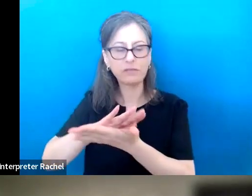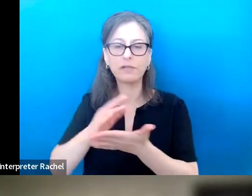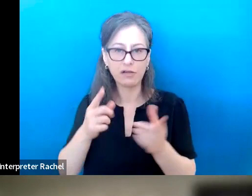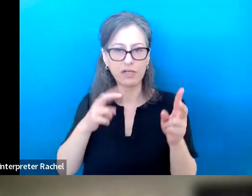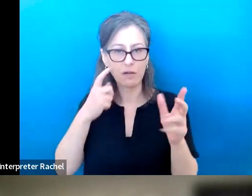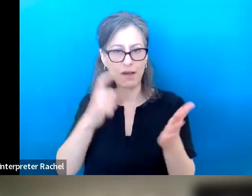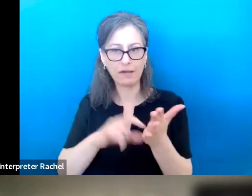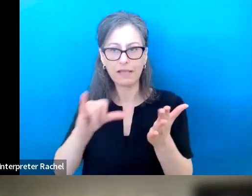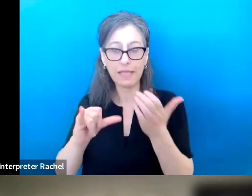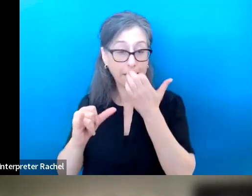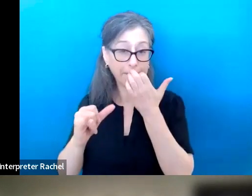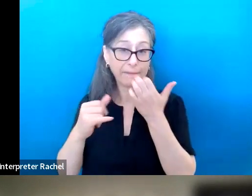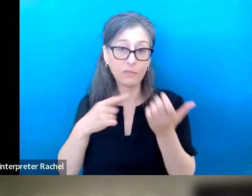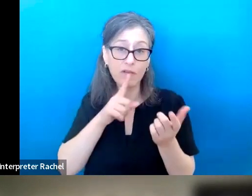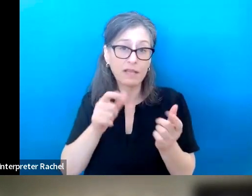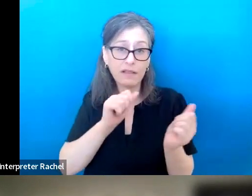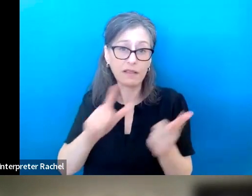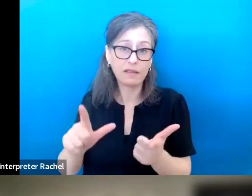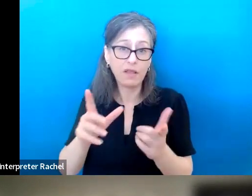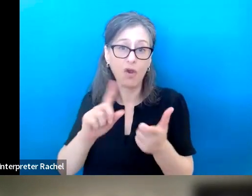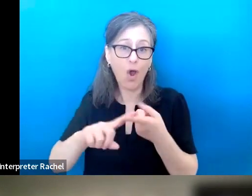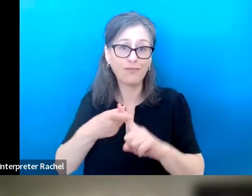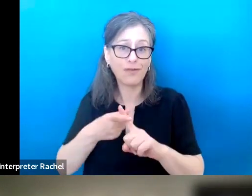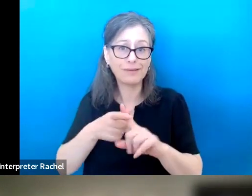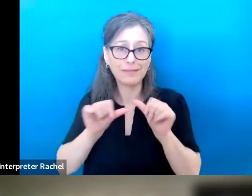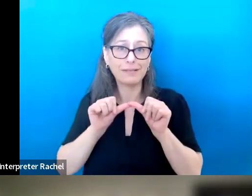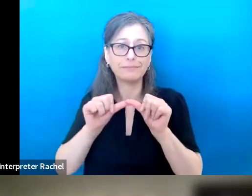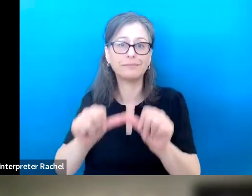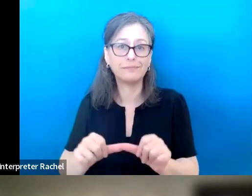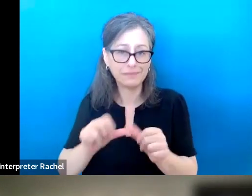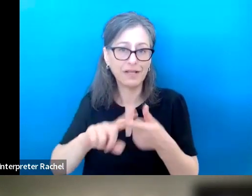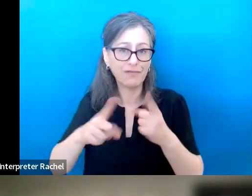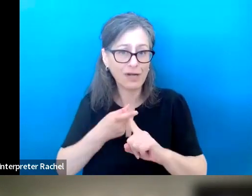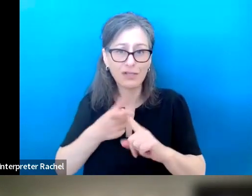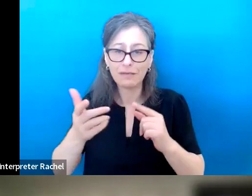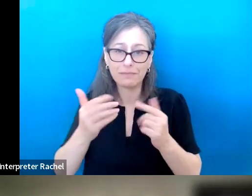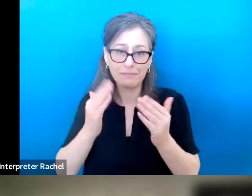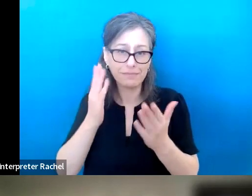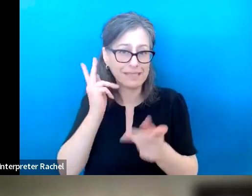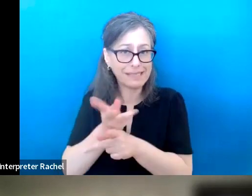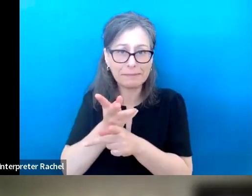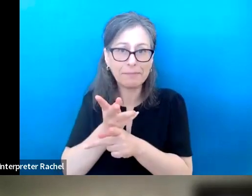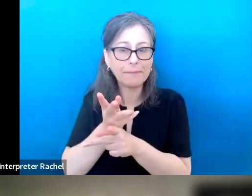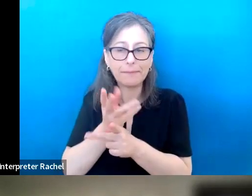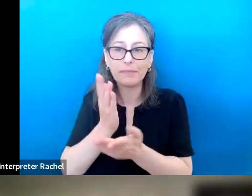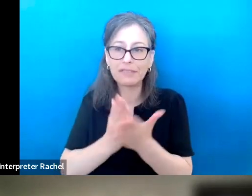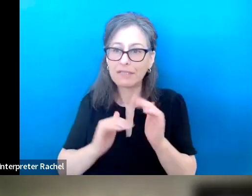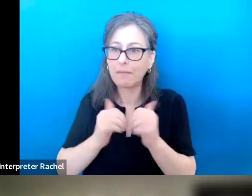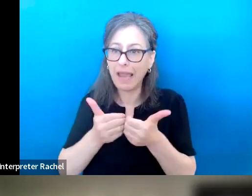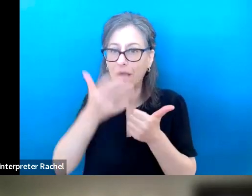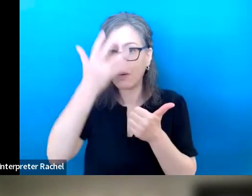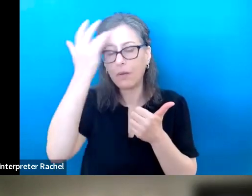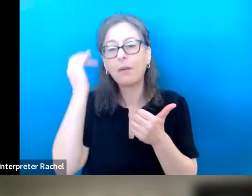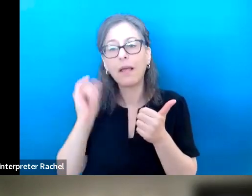head, part two, they're all friends. They've all managed to stay friends somehow. And that is also testament